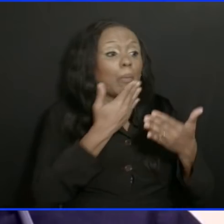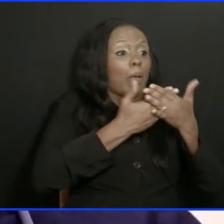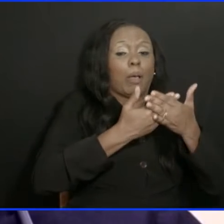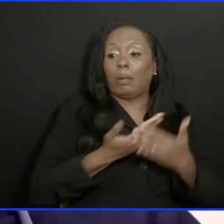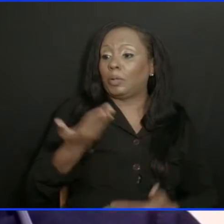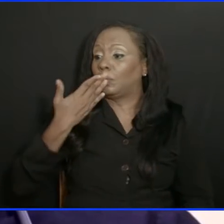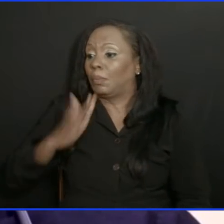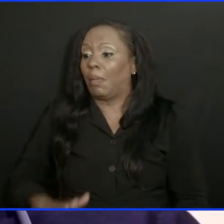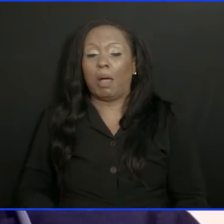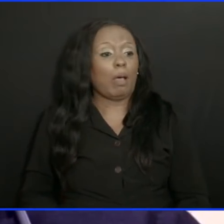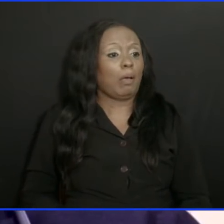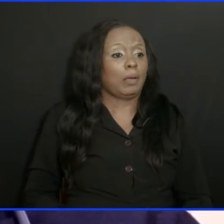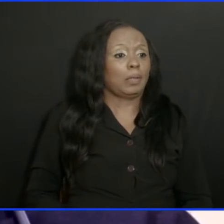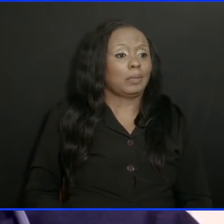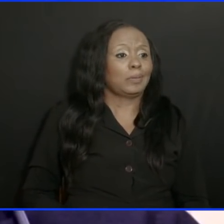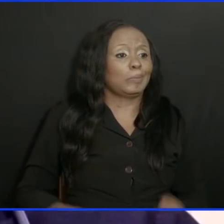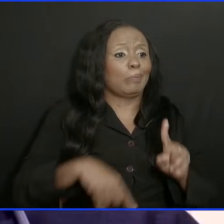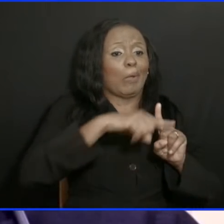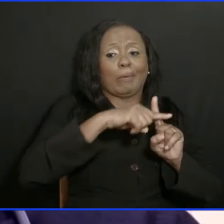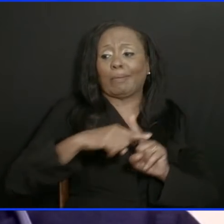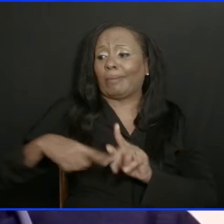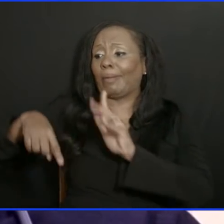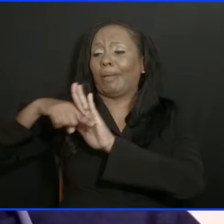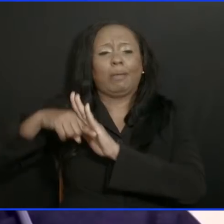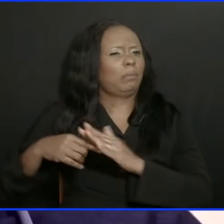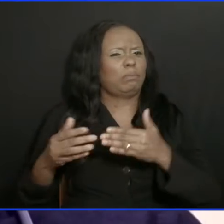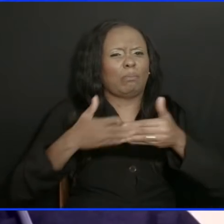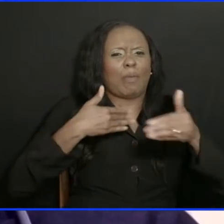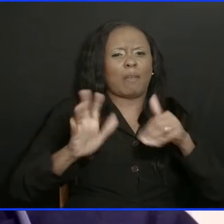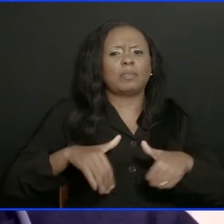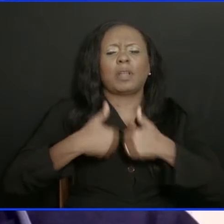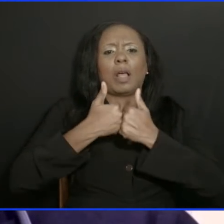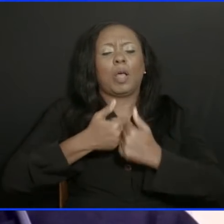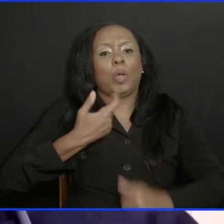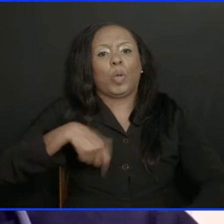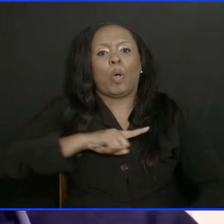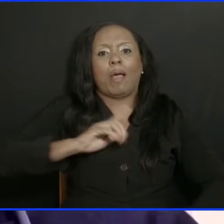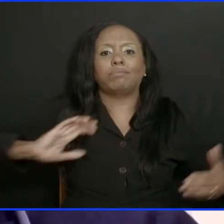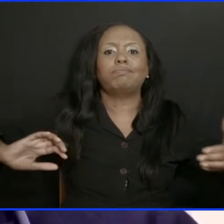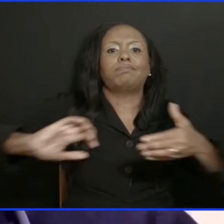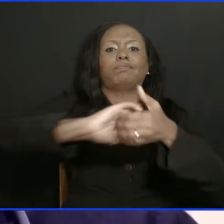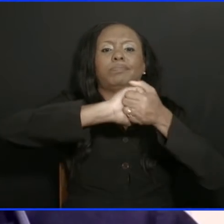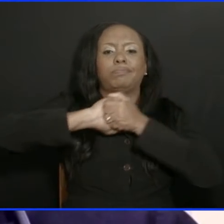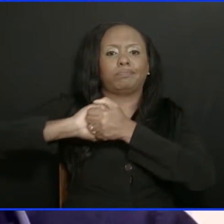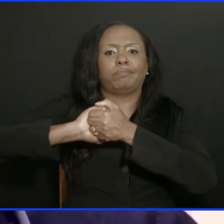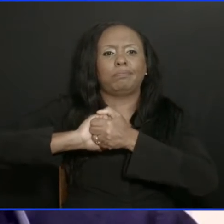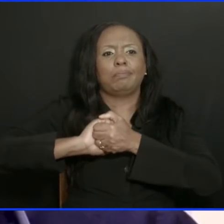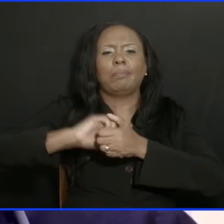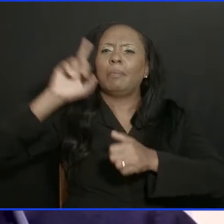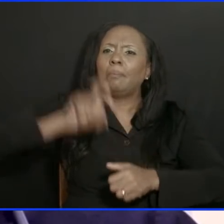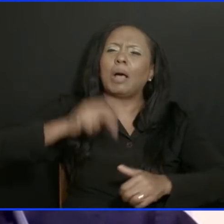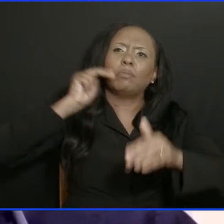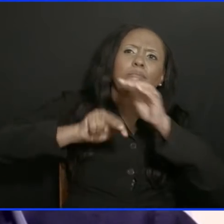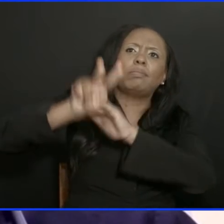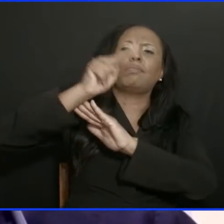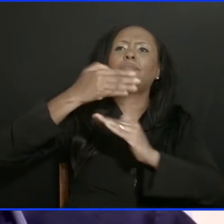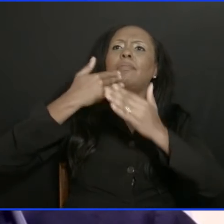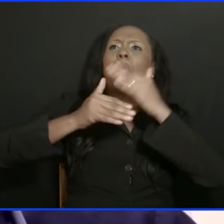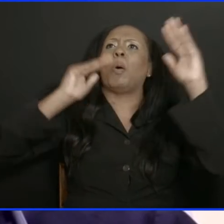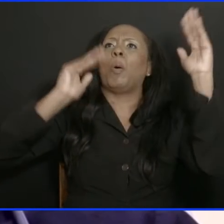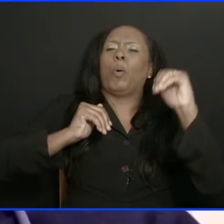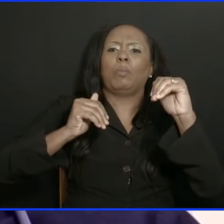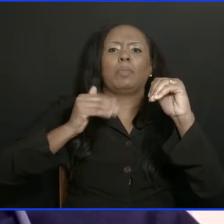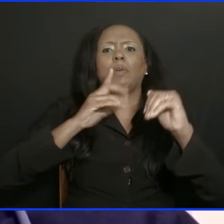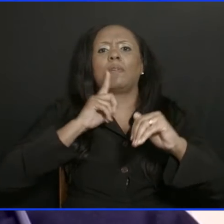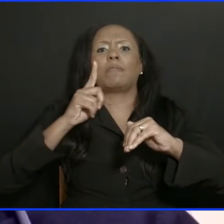But whatever the challenges that we're faced with, we as countrymen must be optimistic, and we must rise above all our